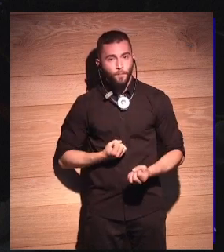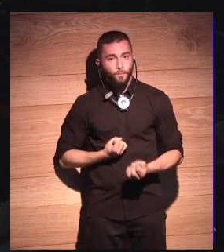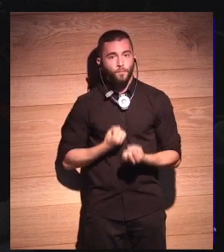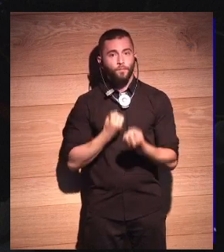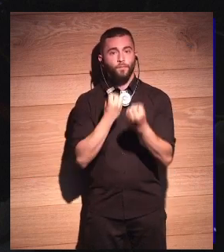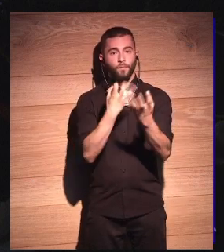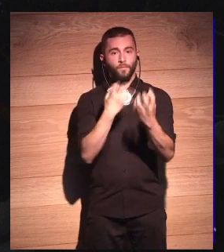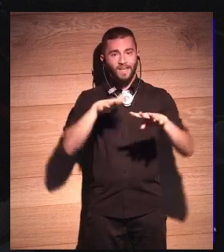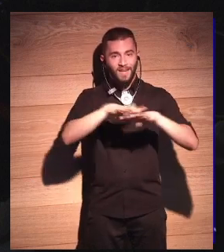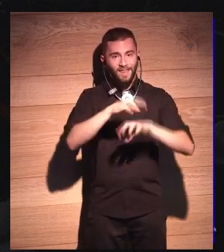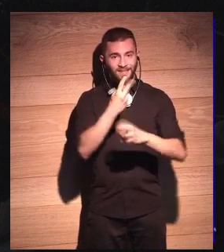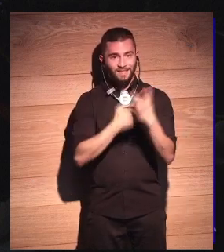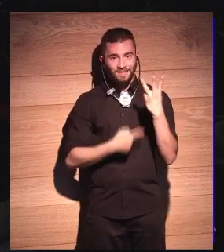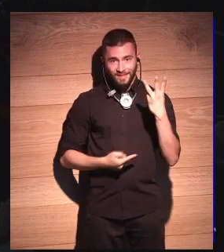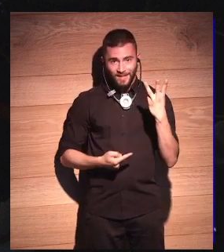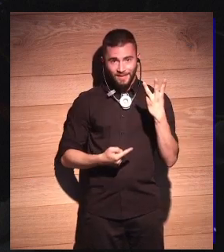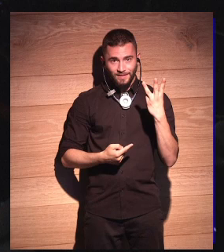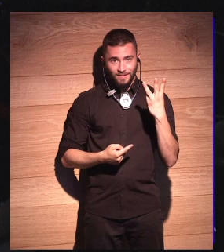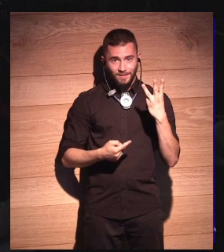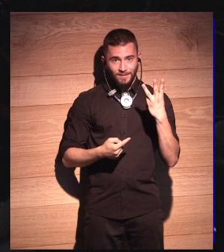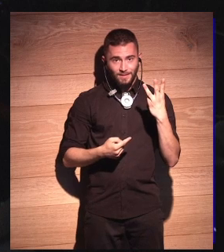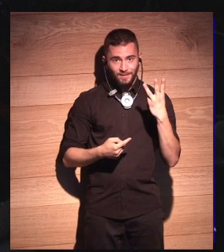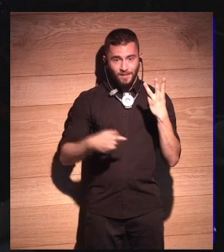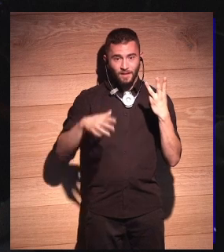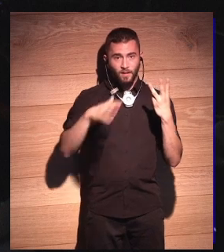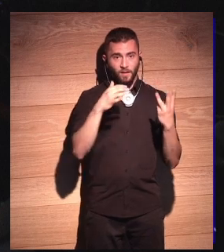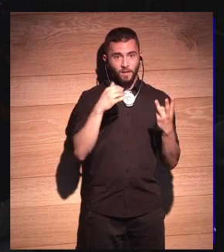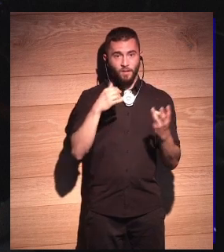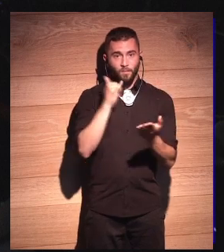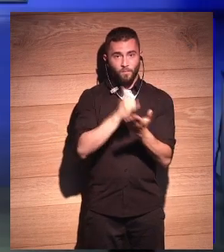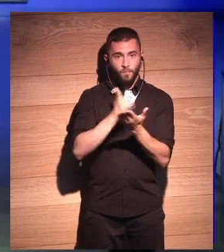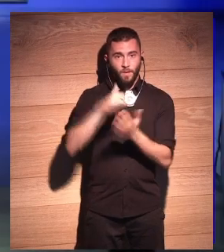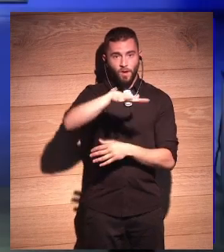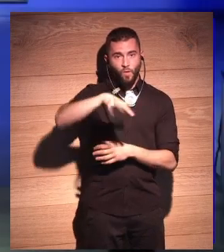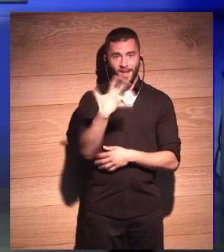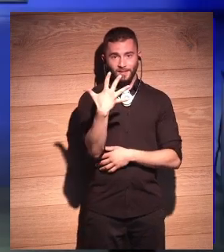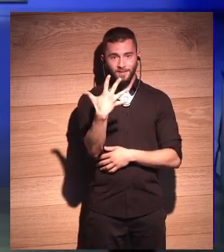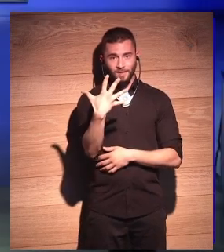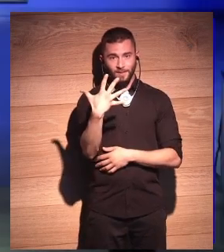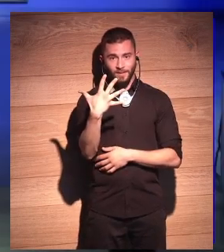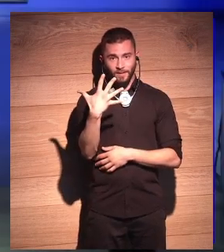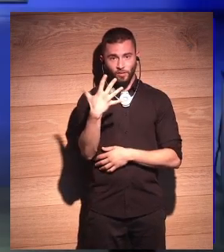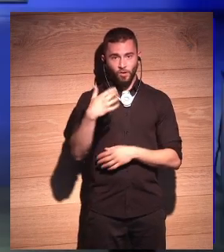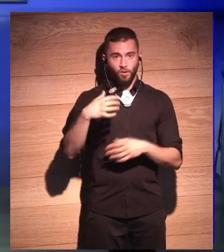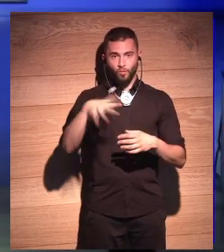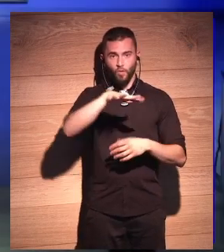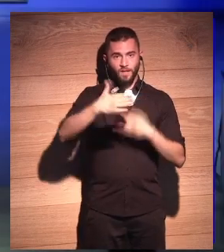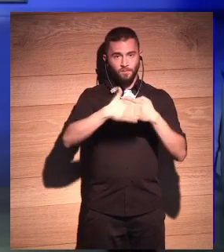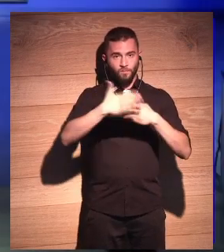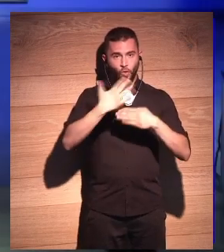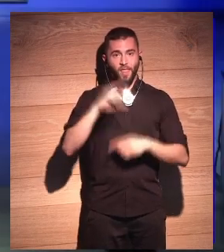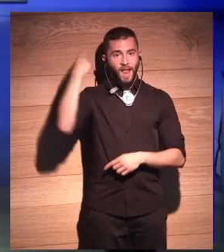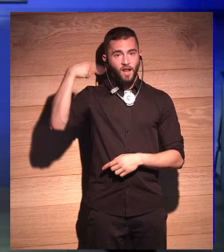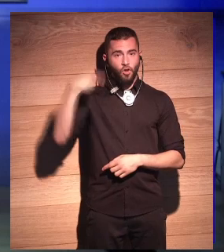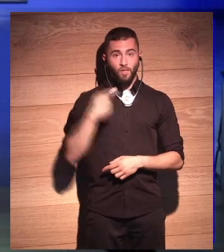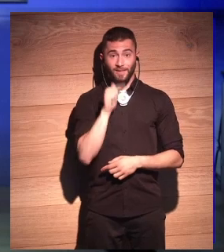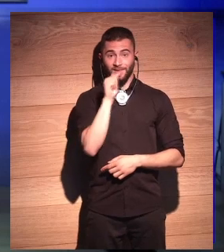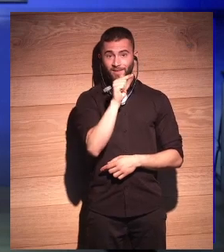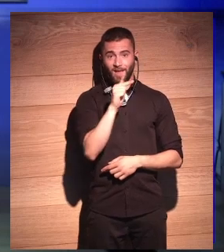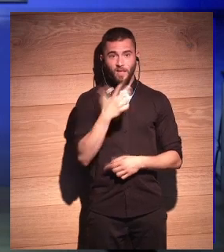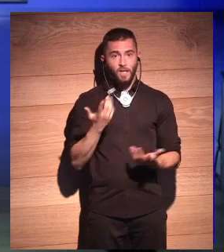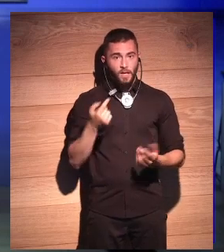5G test site at Central St Martin's Fashion College in London. The conceit was that they wanted to create a mixed reality